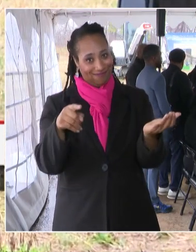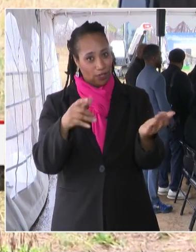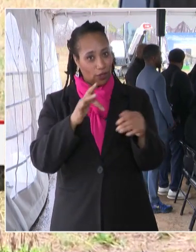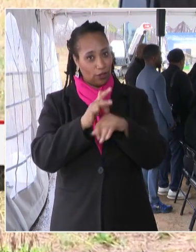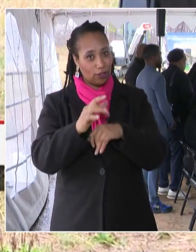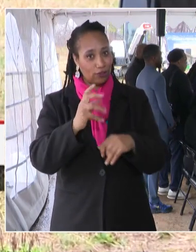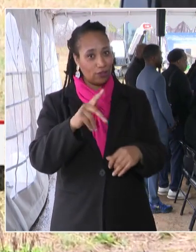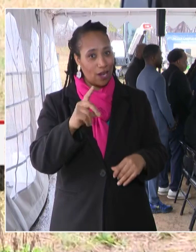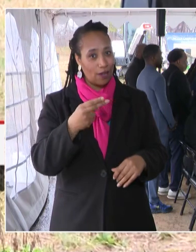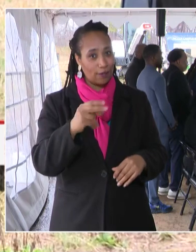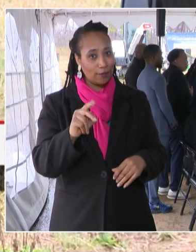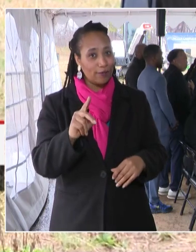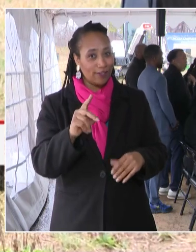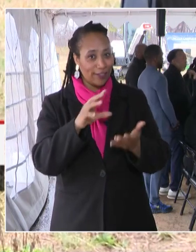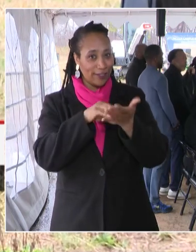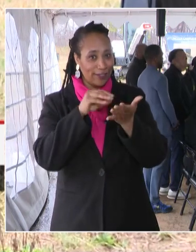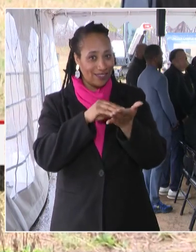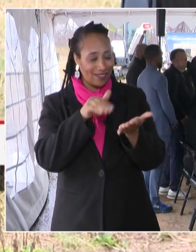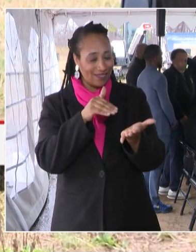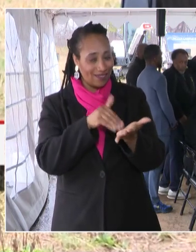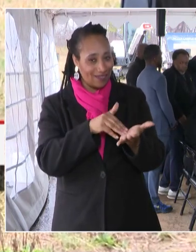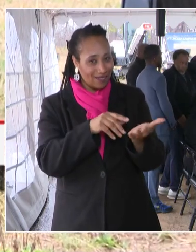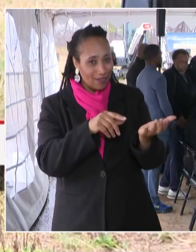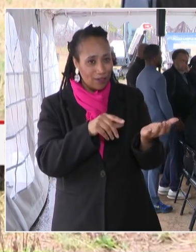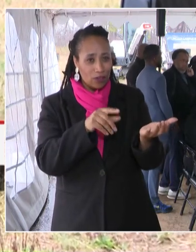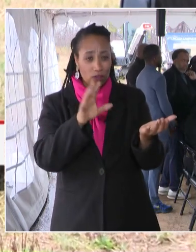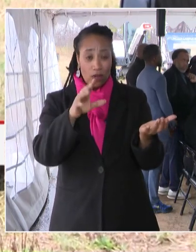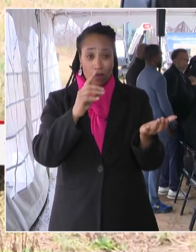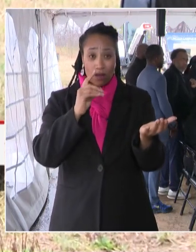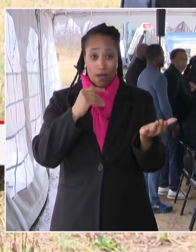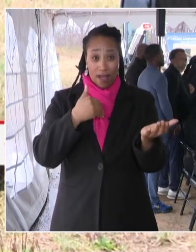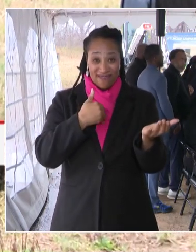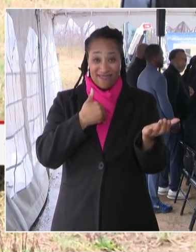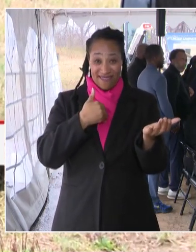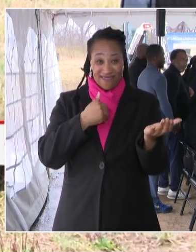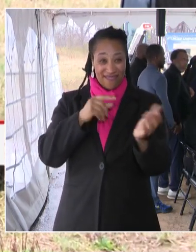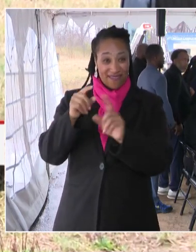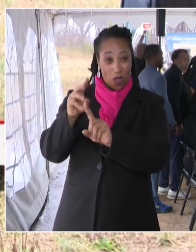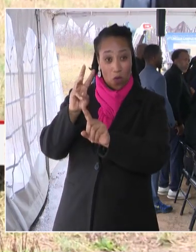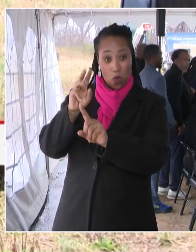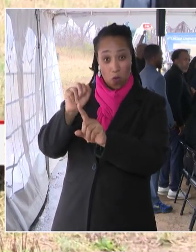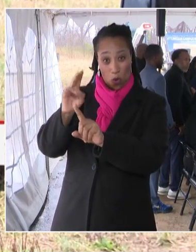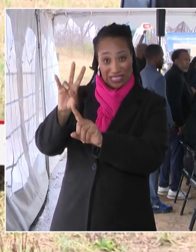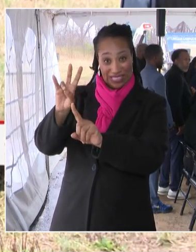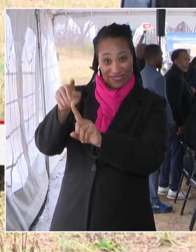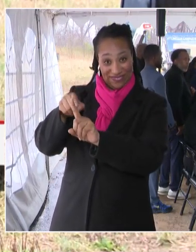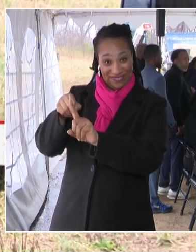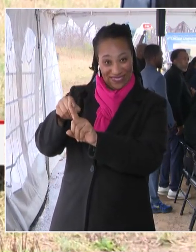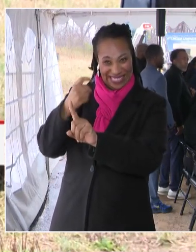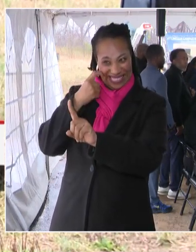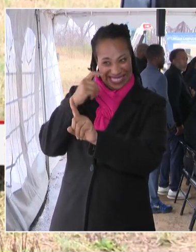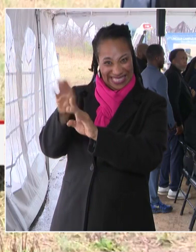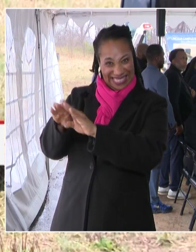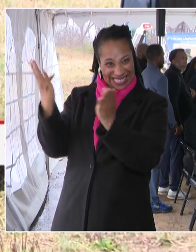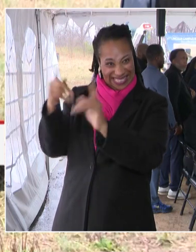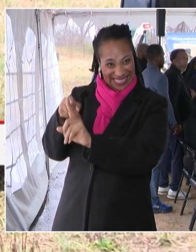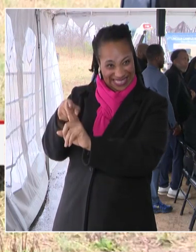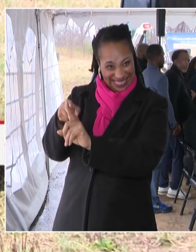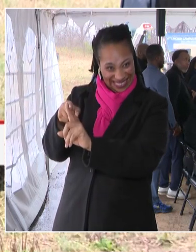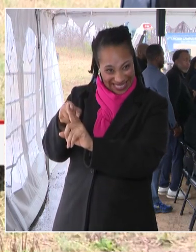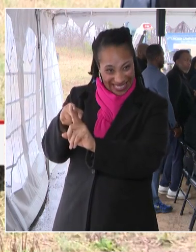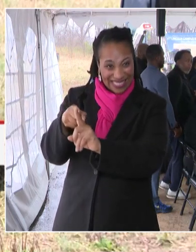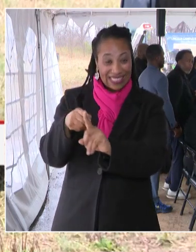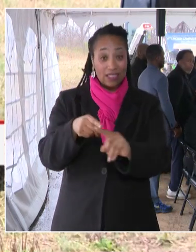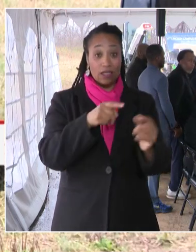ago. And we will open Old Minor in Ward 6 with our early child care center. And here